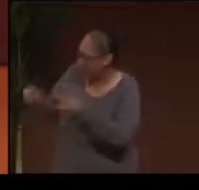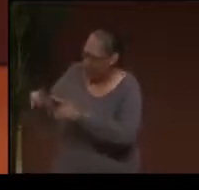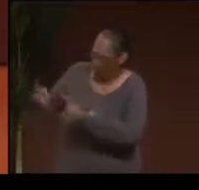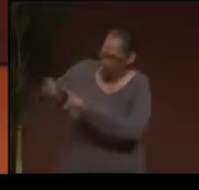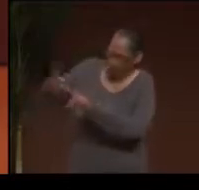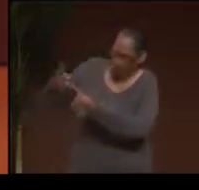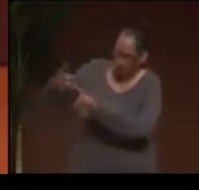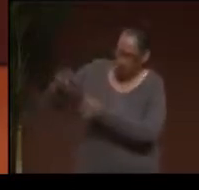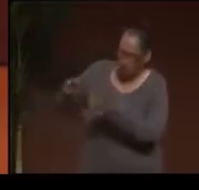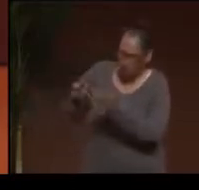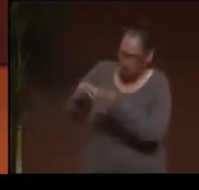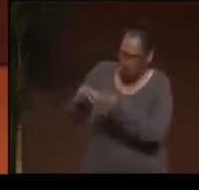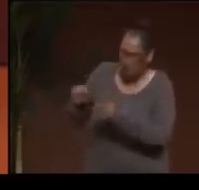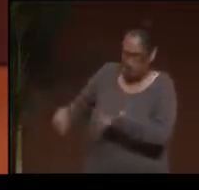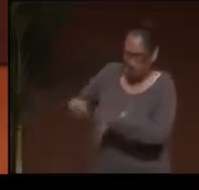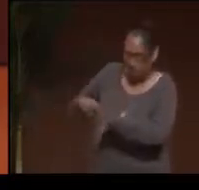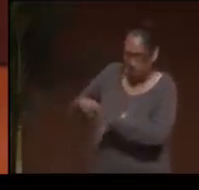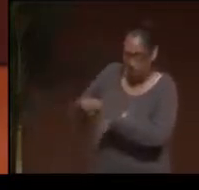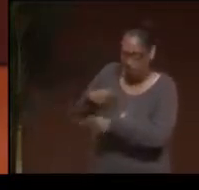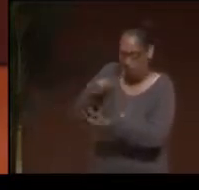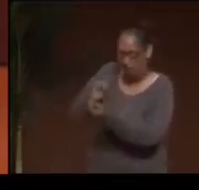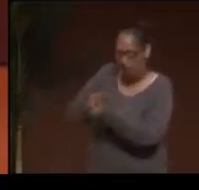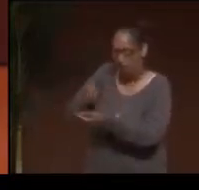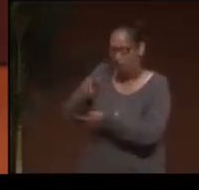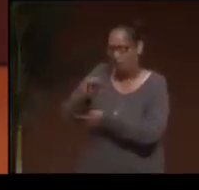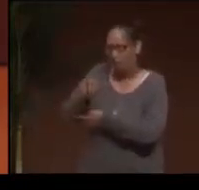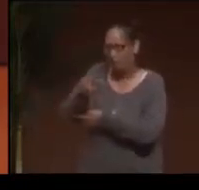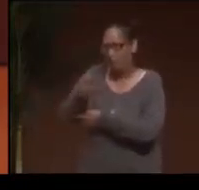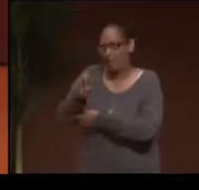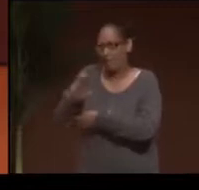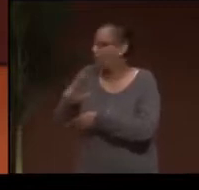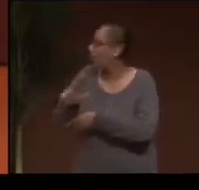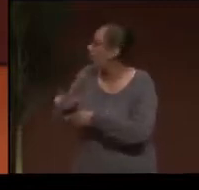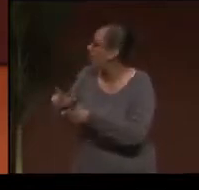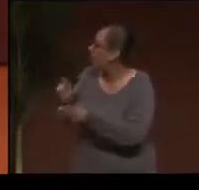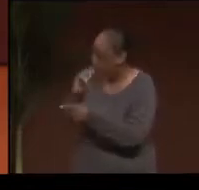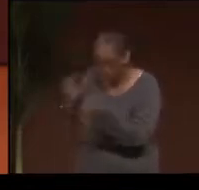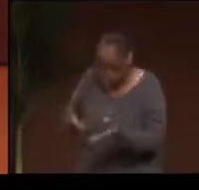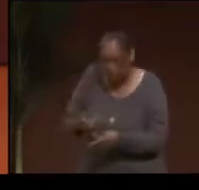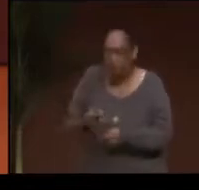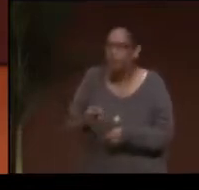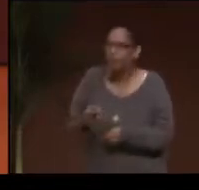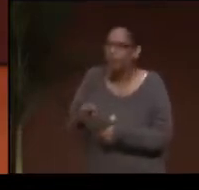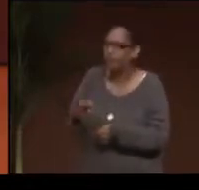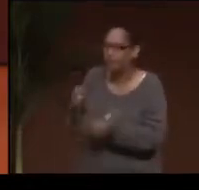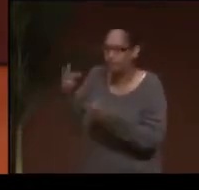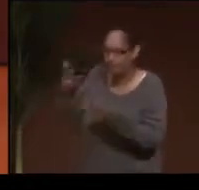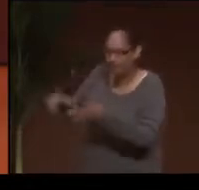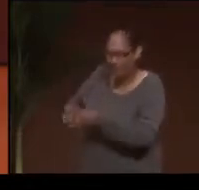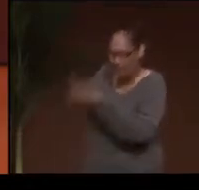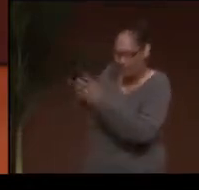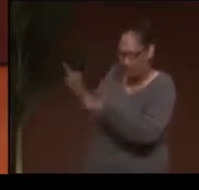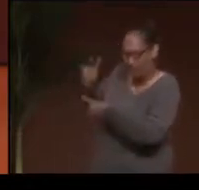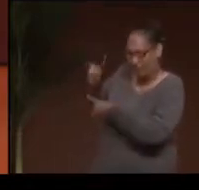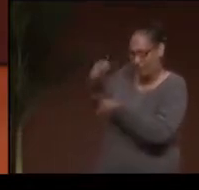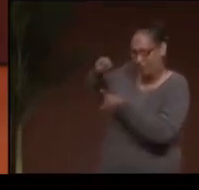meeting. At that time, I met Miguel Sague, who's here. I was surprised to know that he had already been starting this since the 70s,